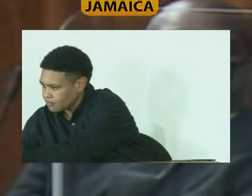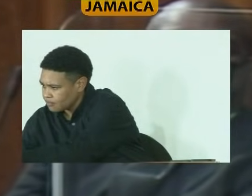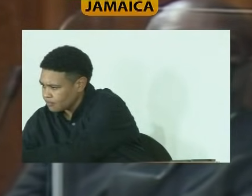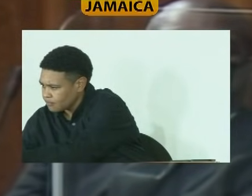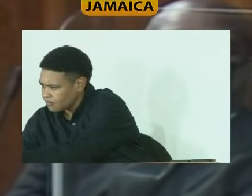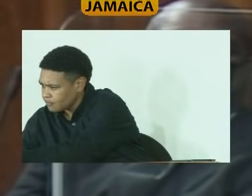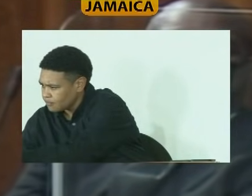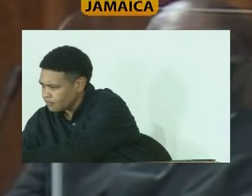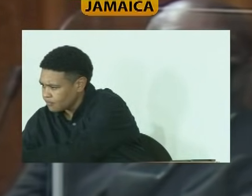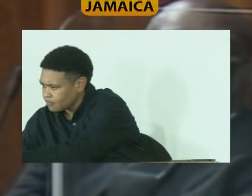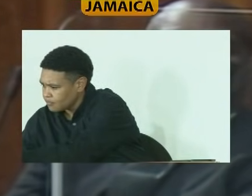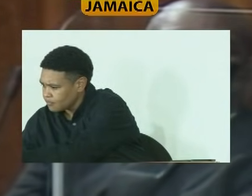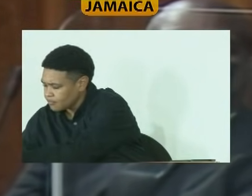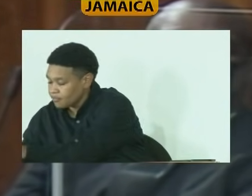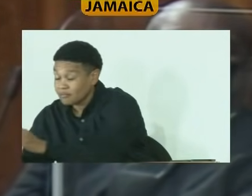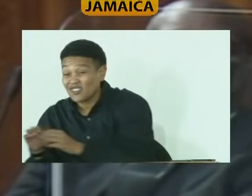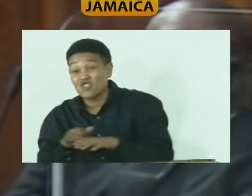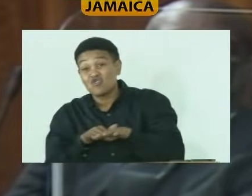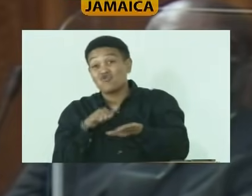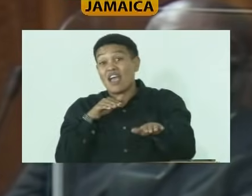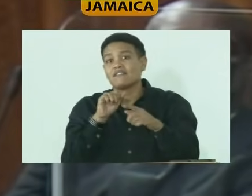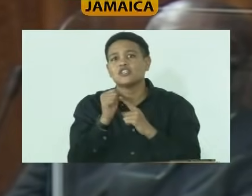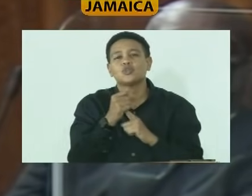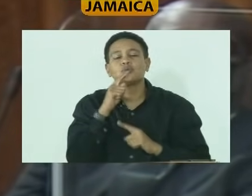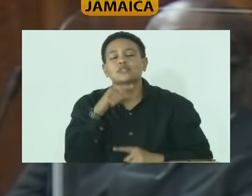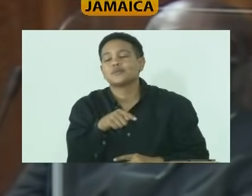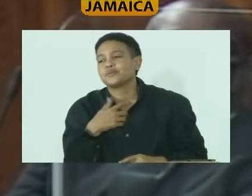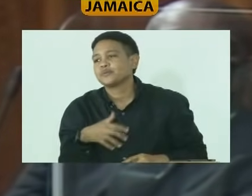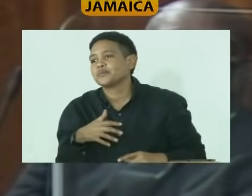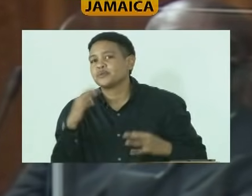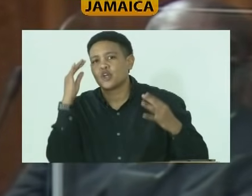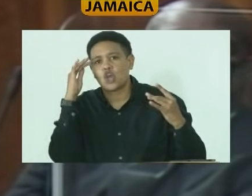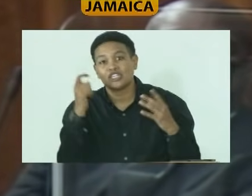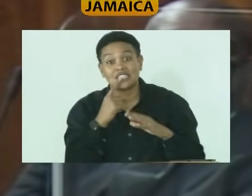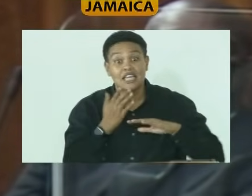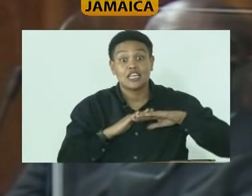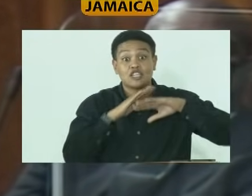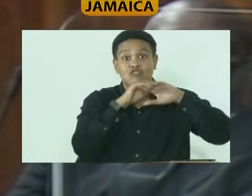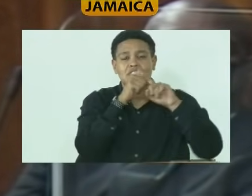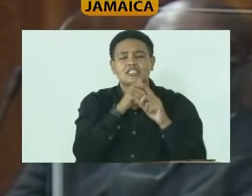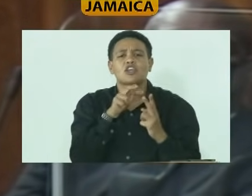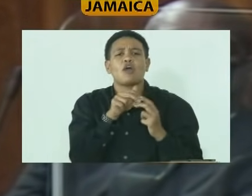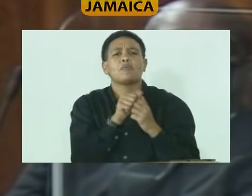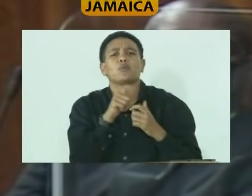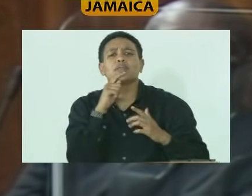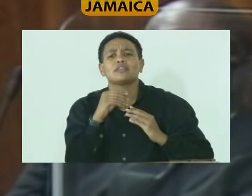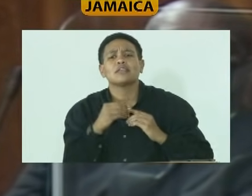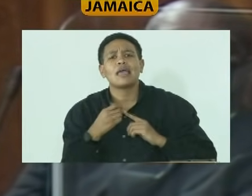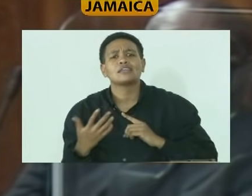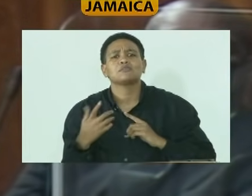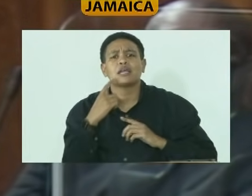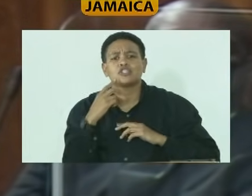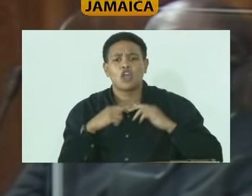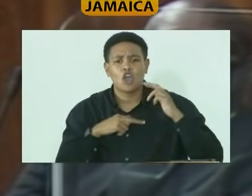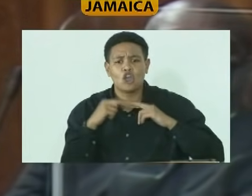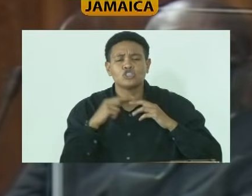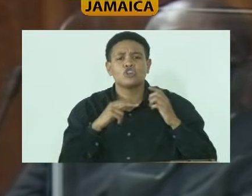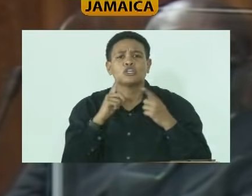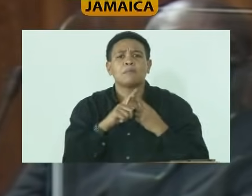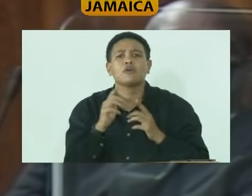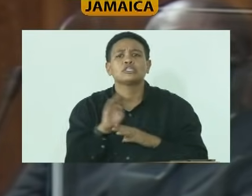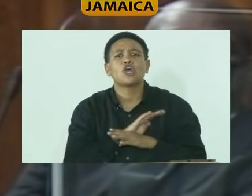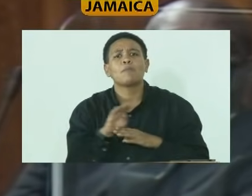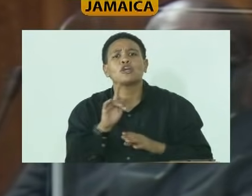concern. Increasing housing units coupled with an expansion of construction and commercial activities